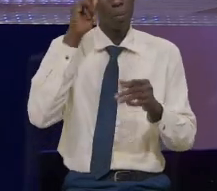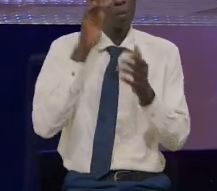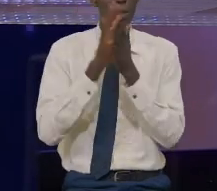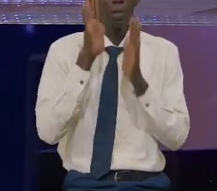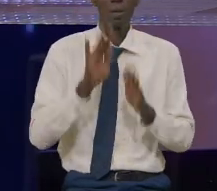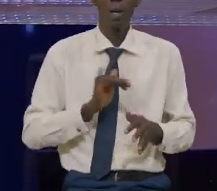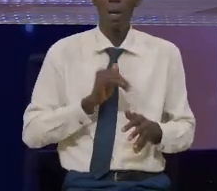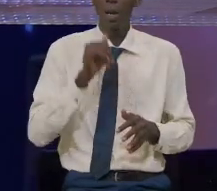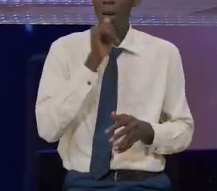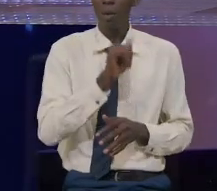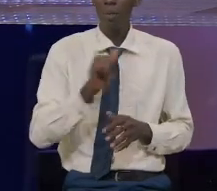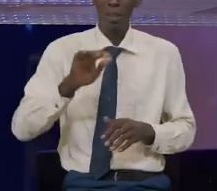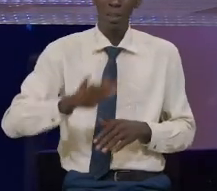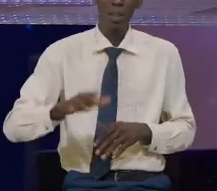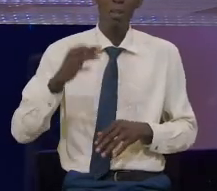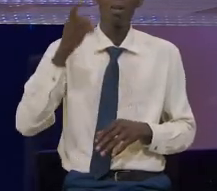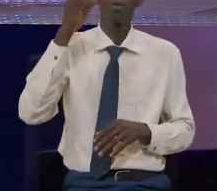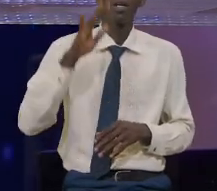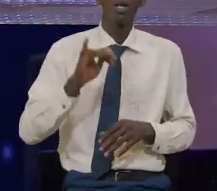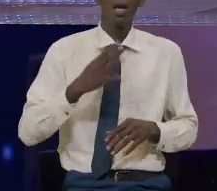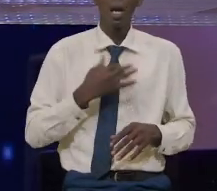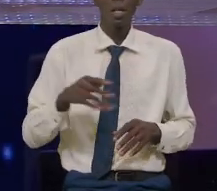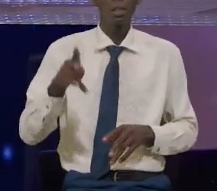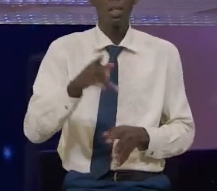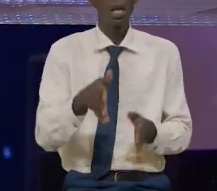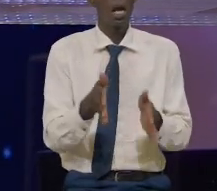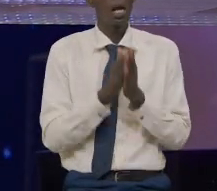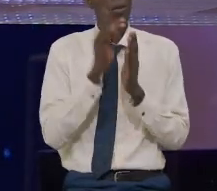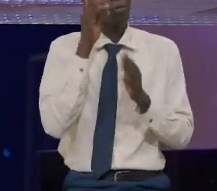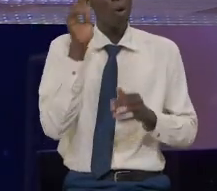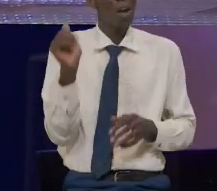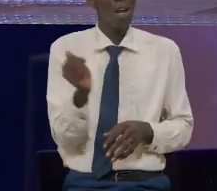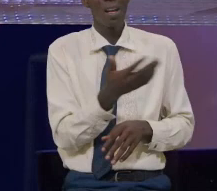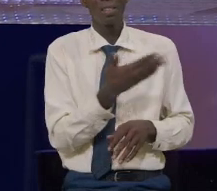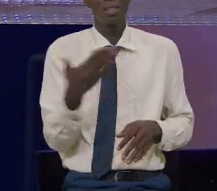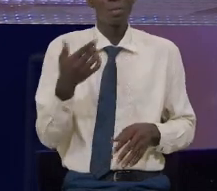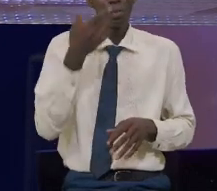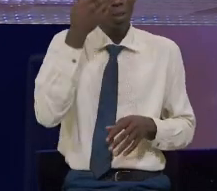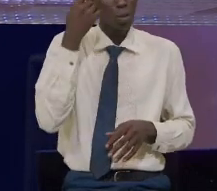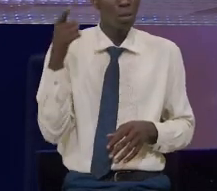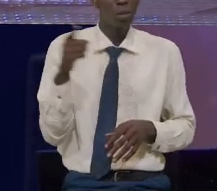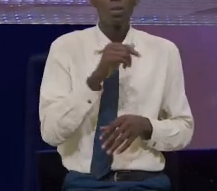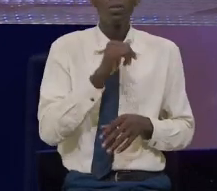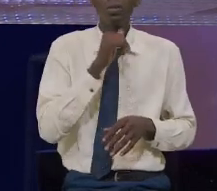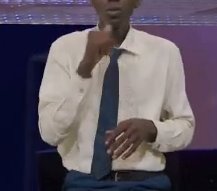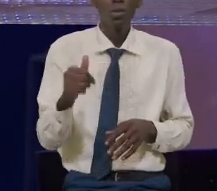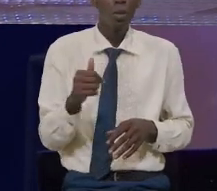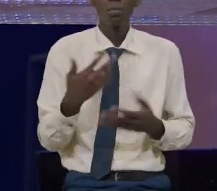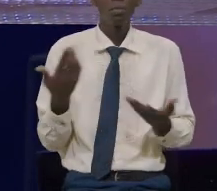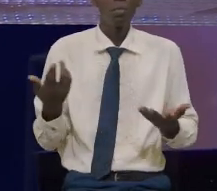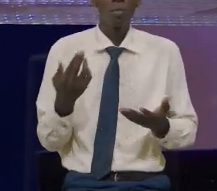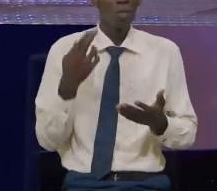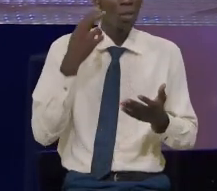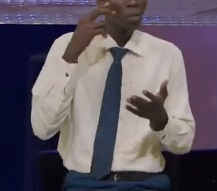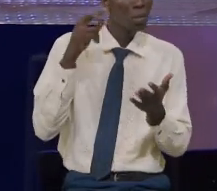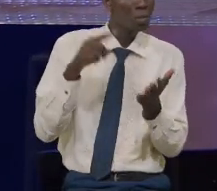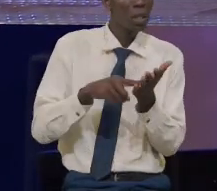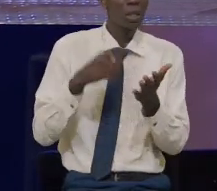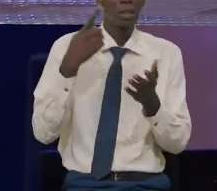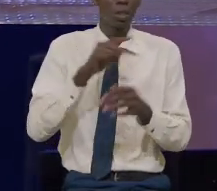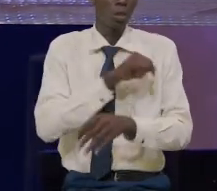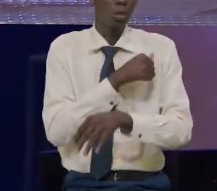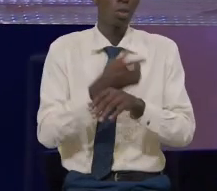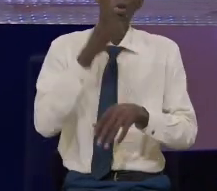a child of God. And if they demanded anything because they didn't recognize the authority of God on my life,